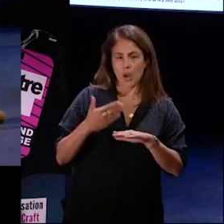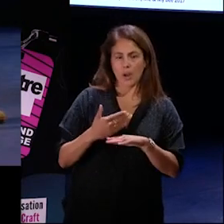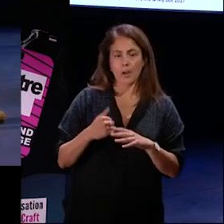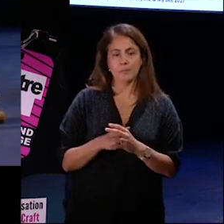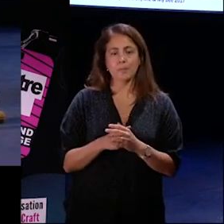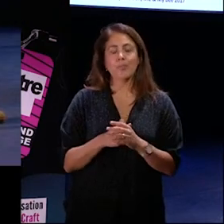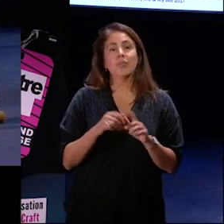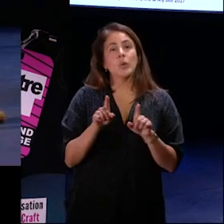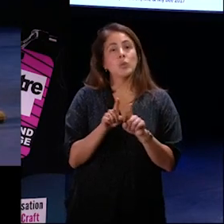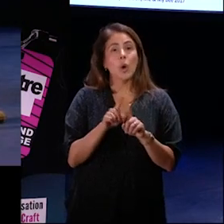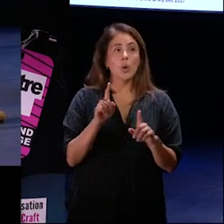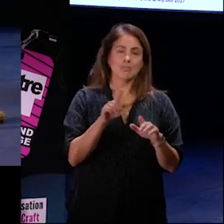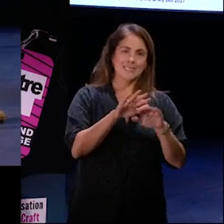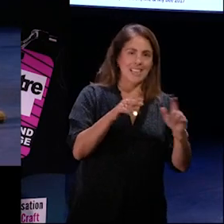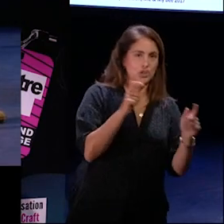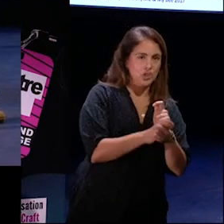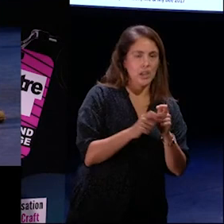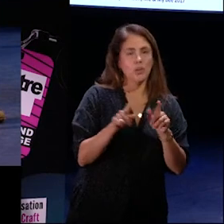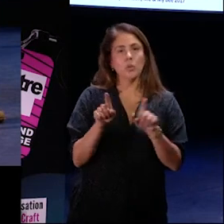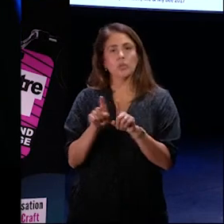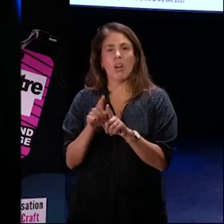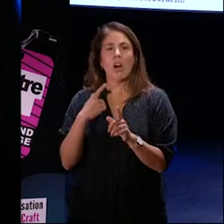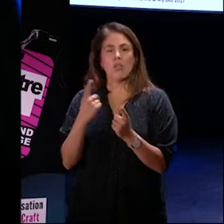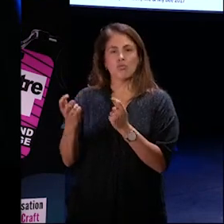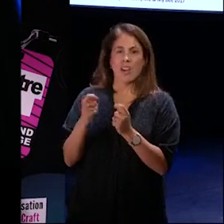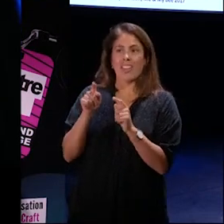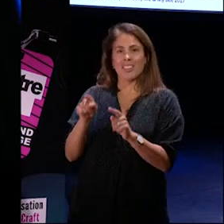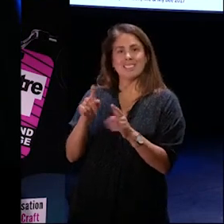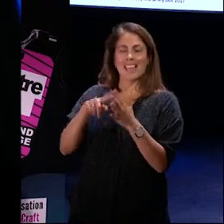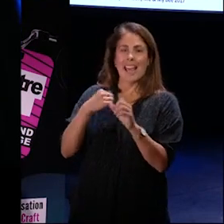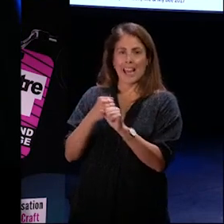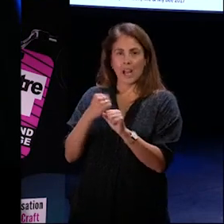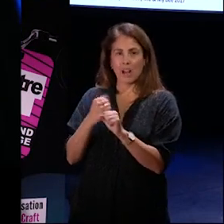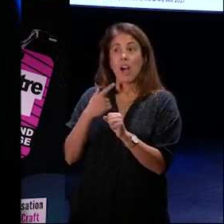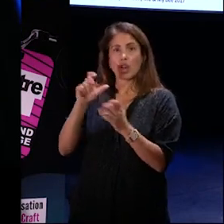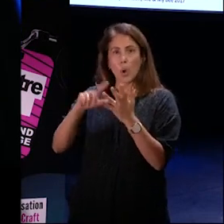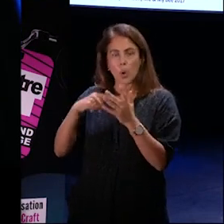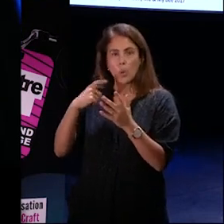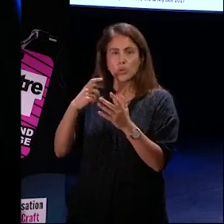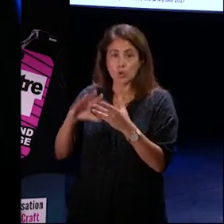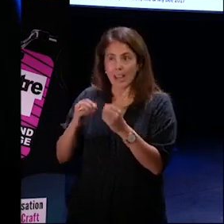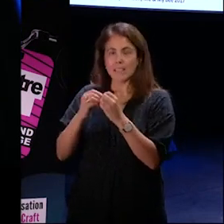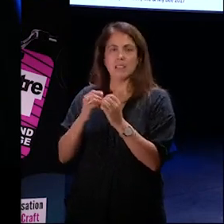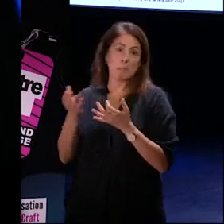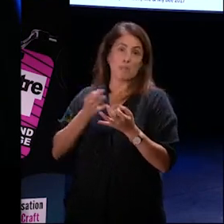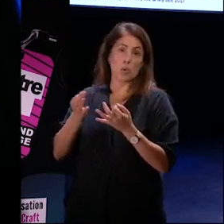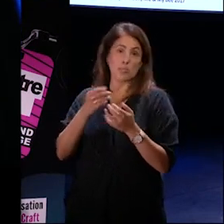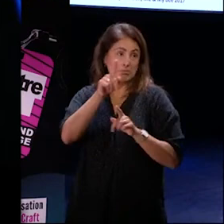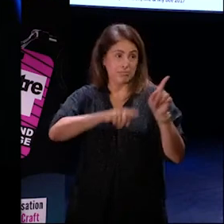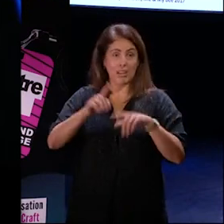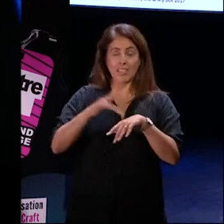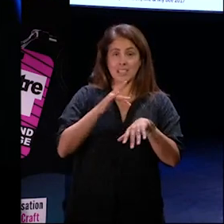And then outside of Staging Change, I run This Egg, under which I produce, co-create and perform different theatre